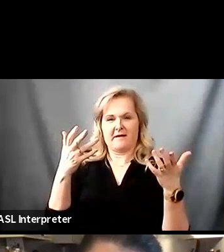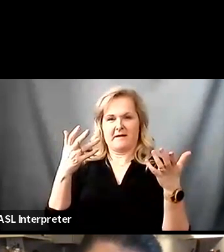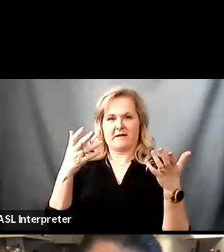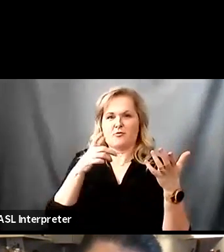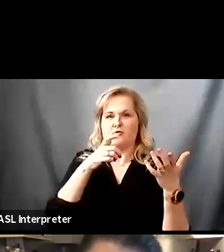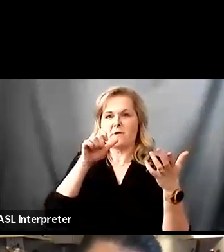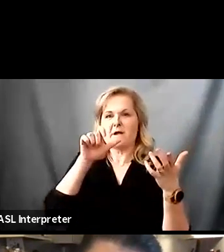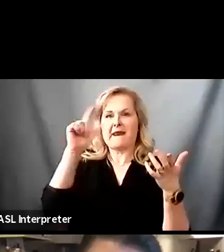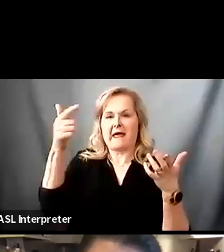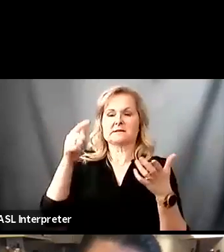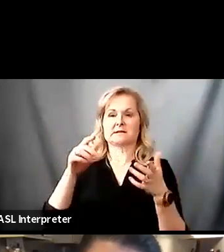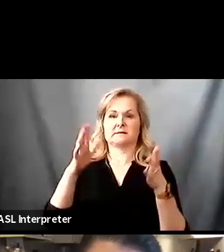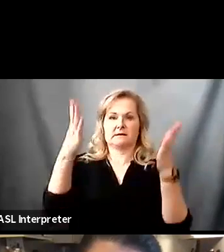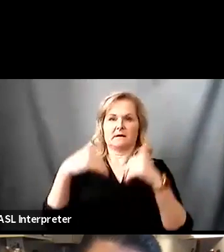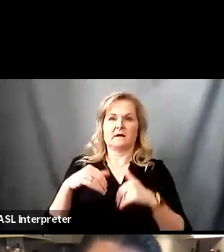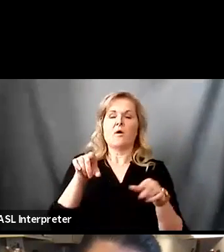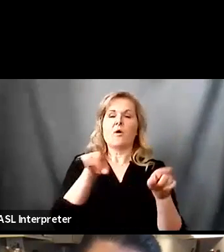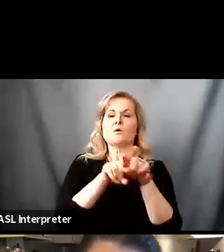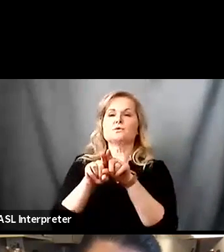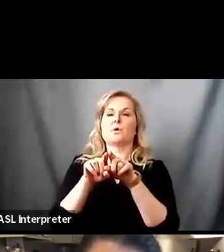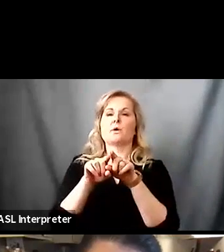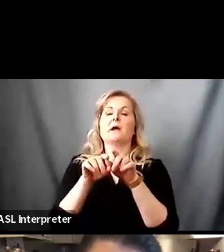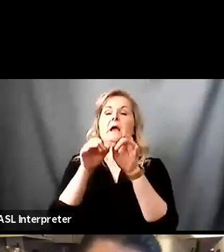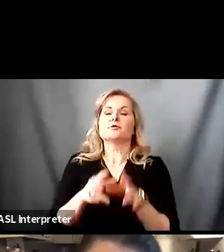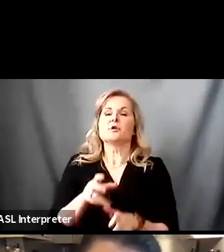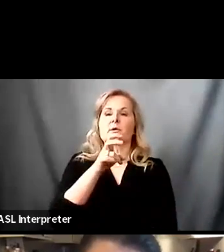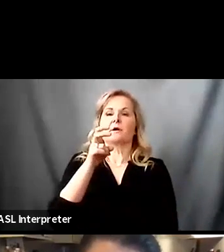Who wants to go next?